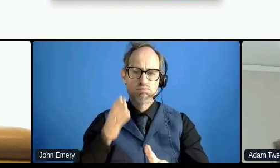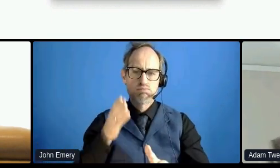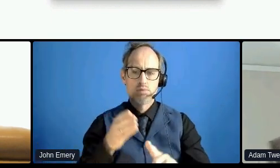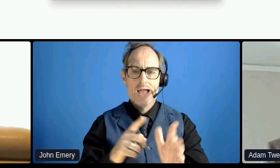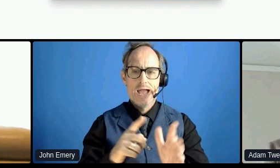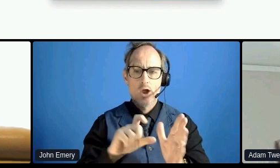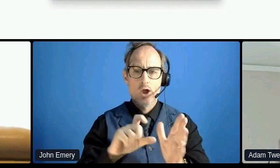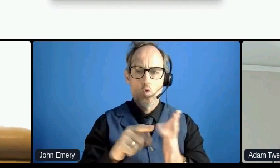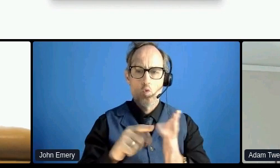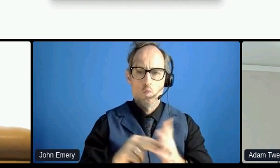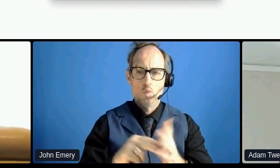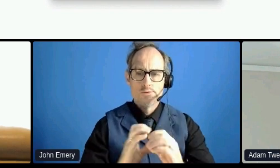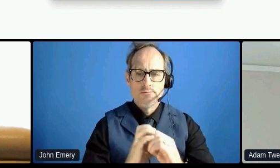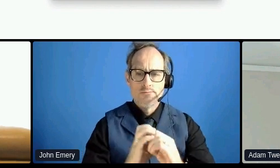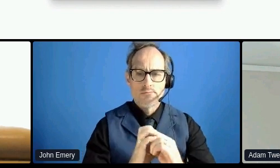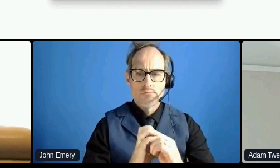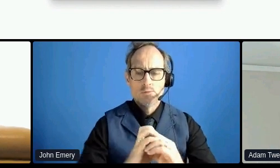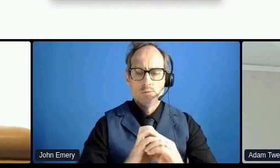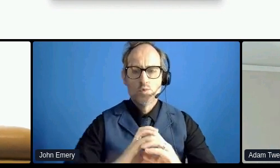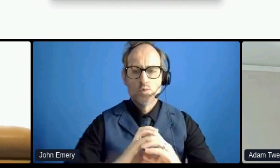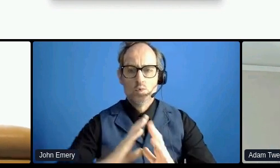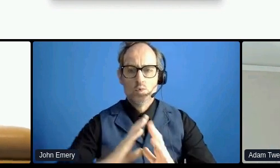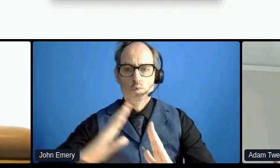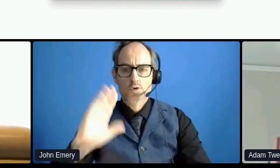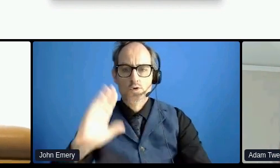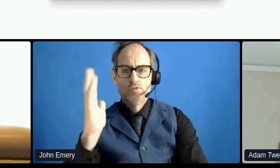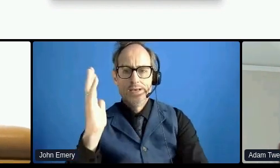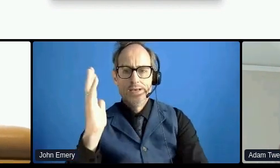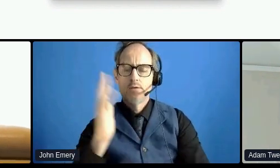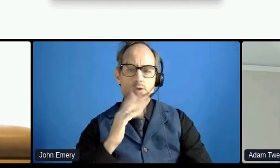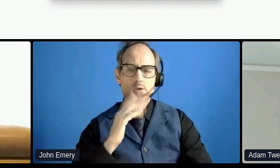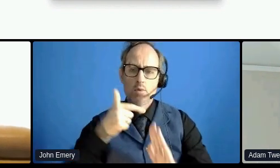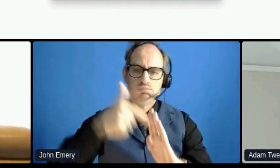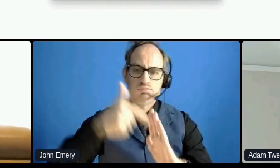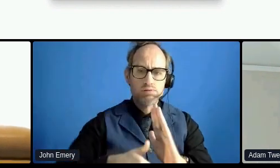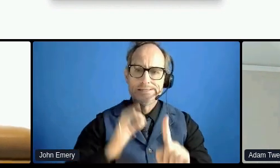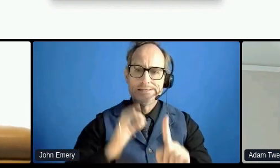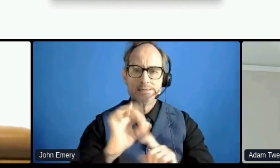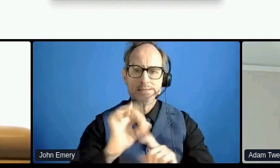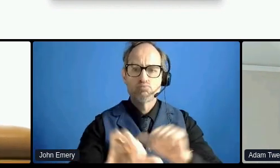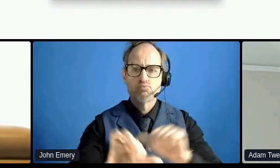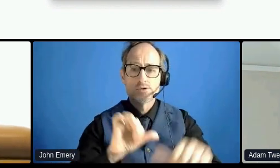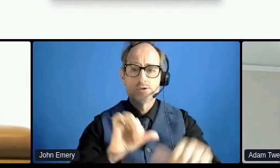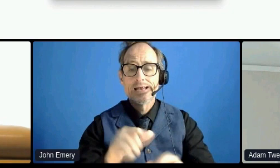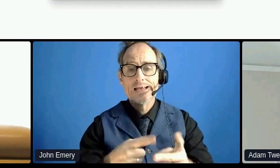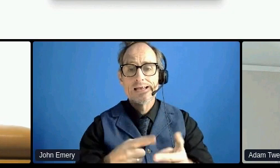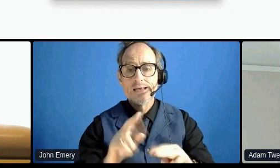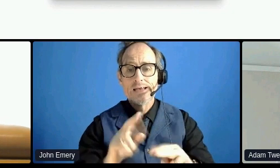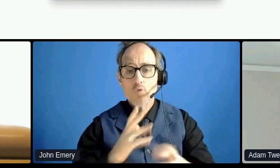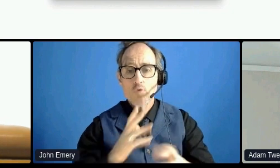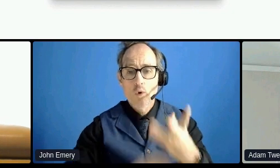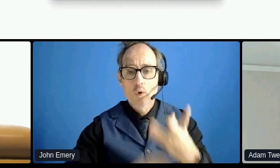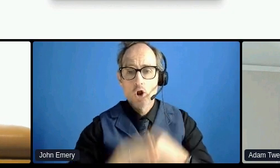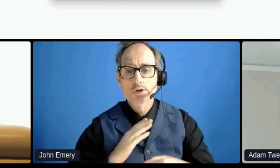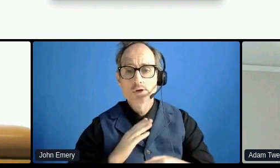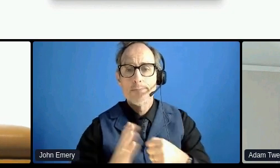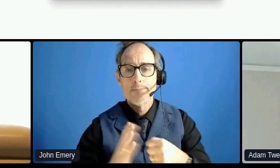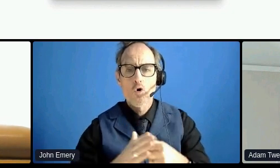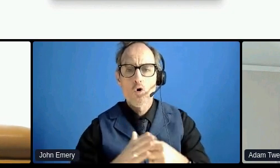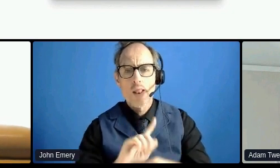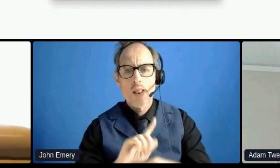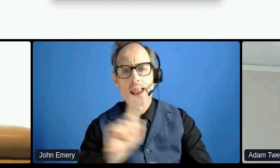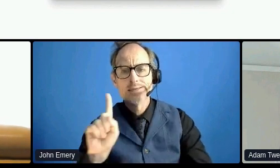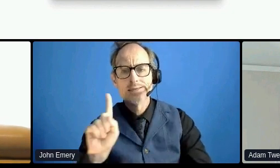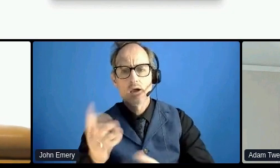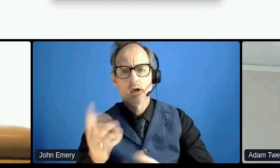I won't go into any more detail about the process, but please do let me know if you'd like to find out more. I'm happy to chat about what it involves or to